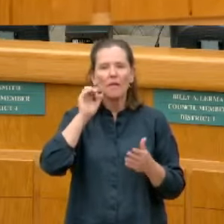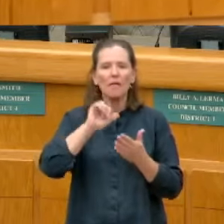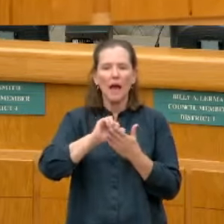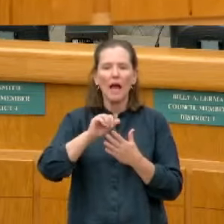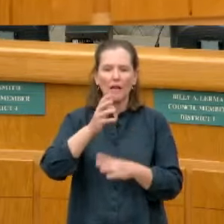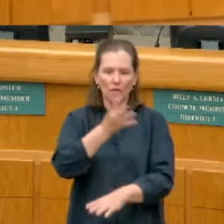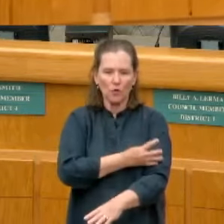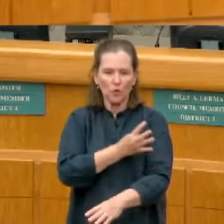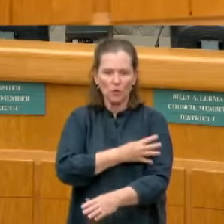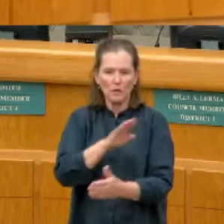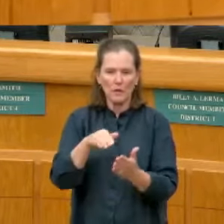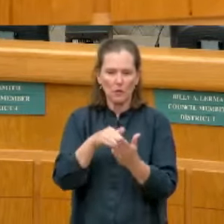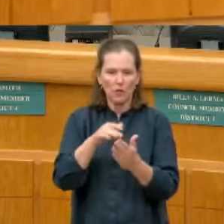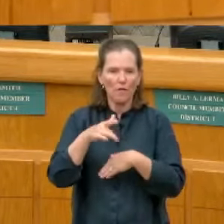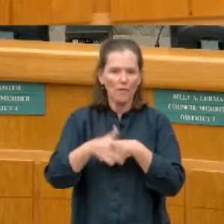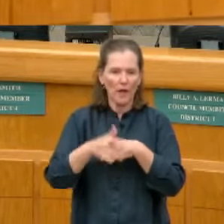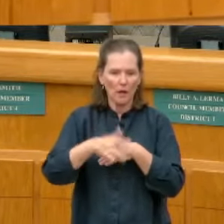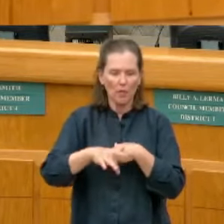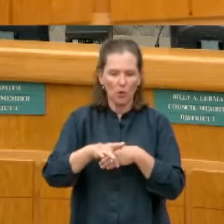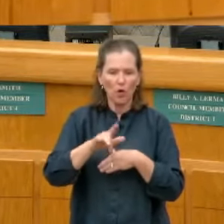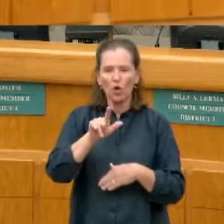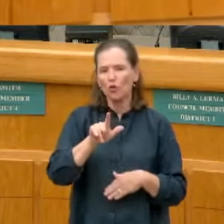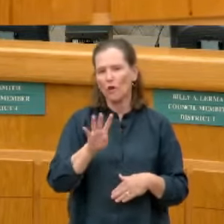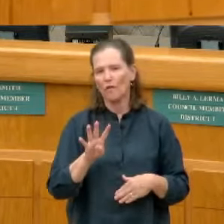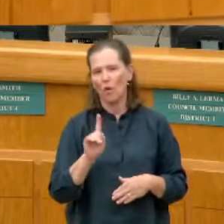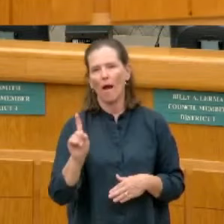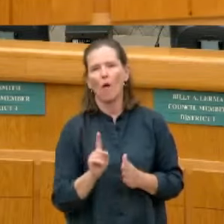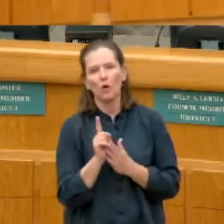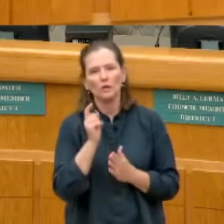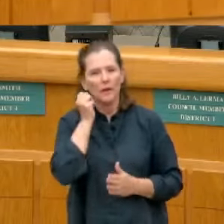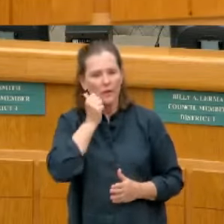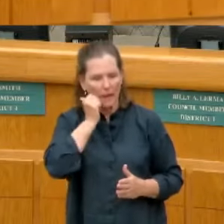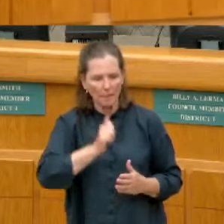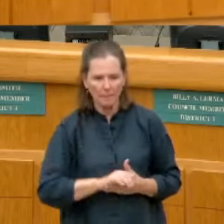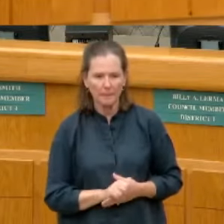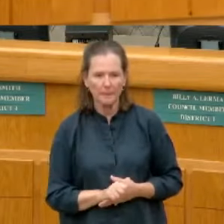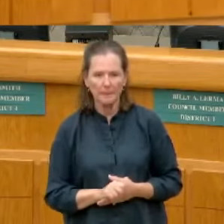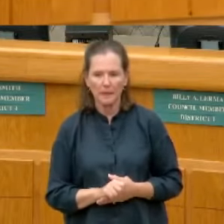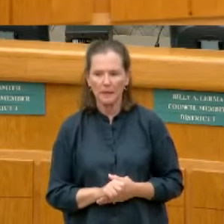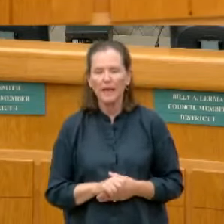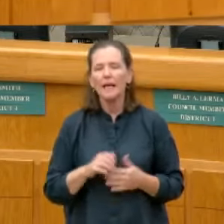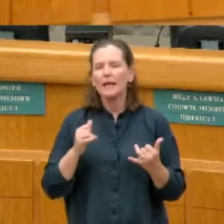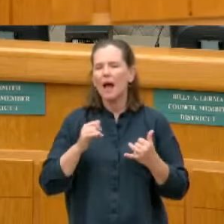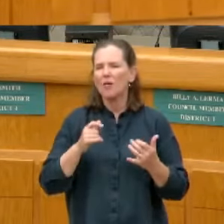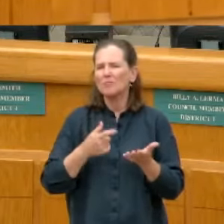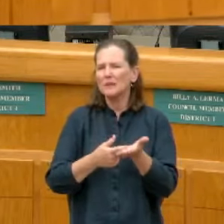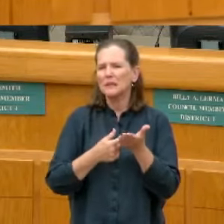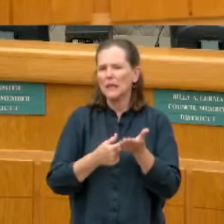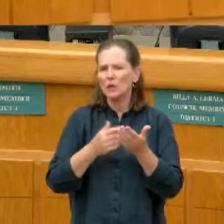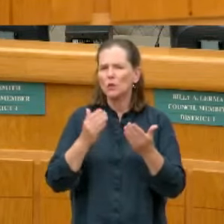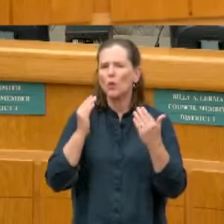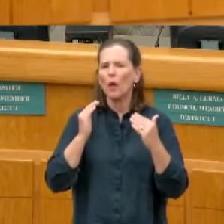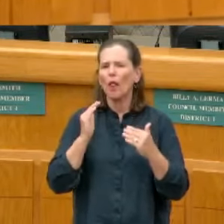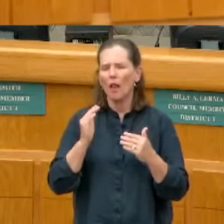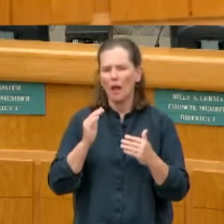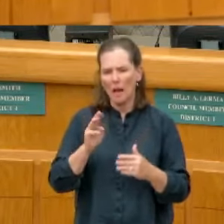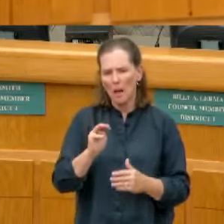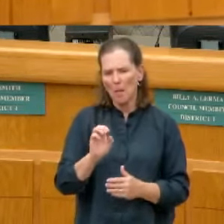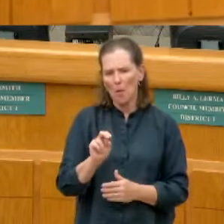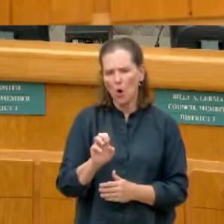24/7. So let's talk a little bit about those monoclonal antibodies. And I know I go over this again, but you have to be an